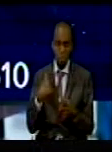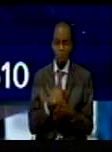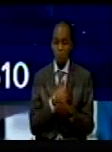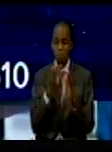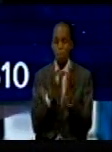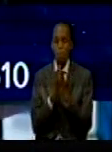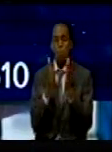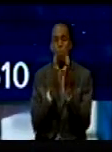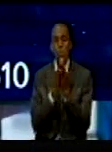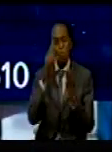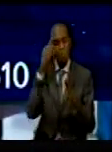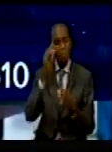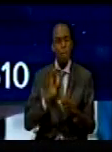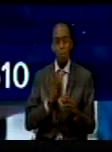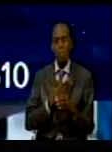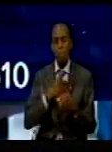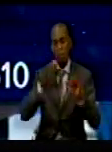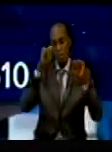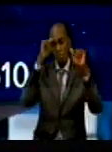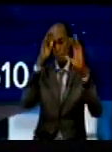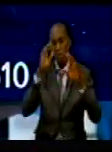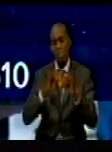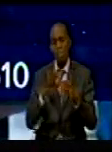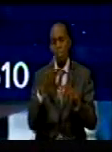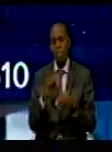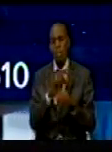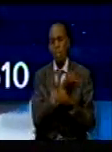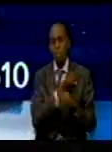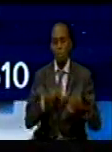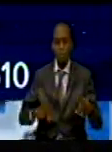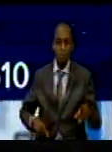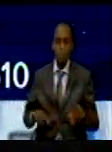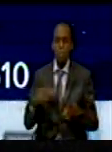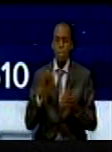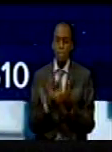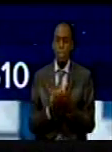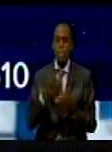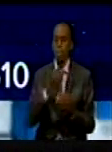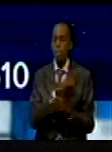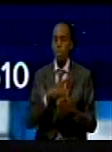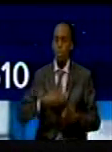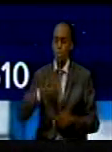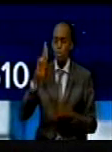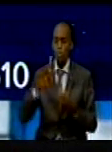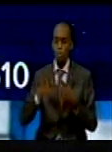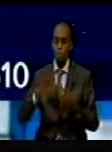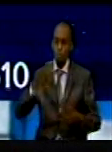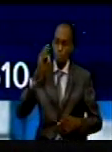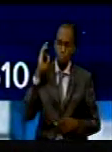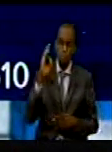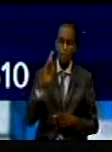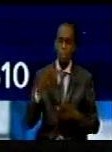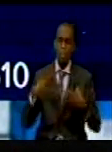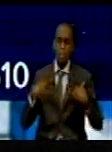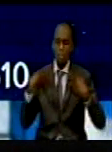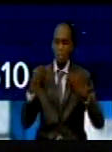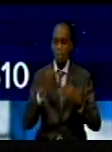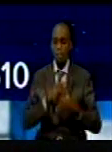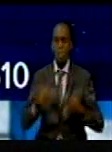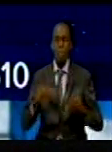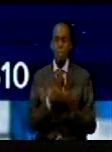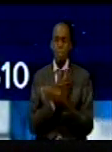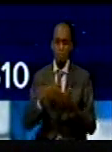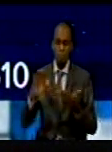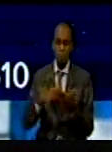Lord. The Lord has used to minister salvation, healing, deliverance. The Lord will renew him and